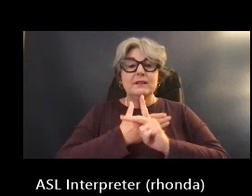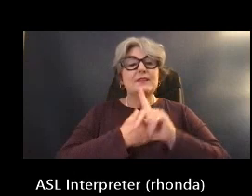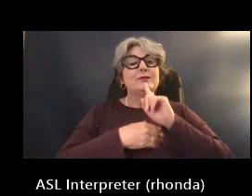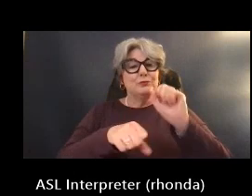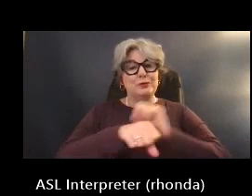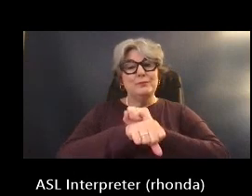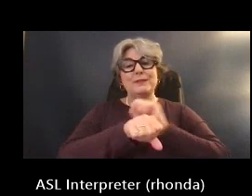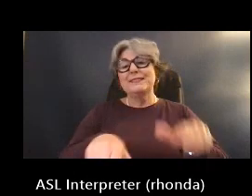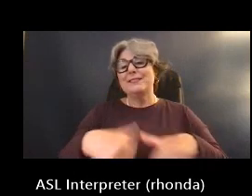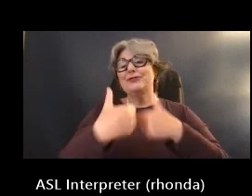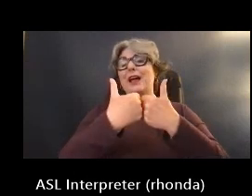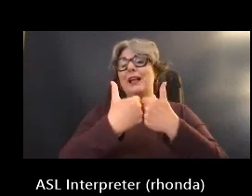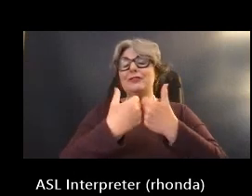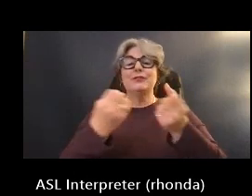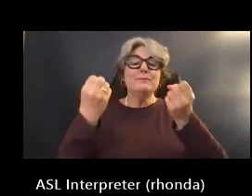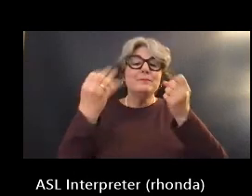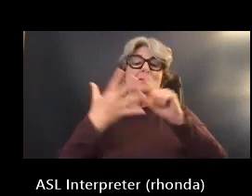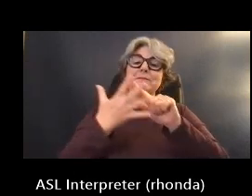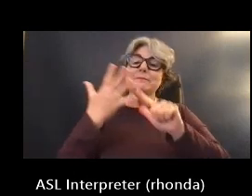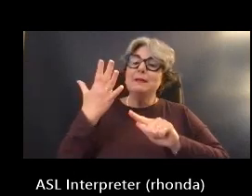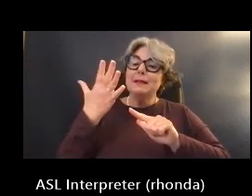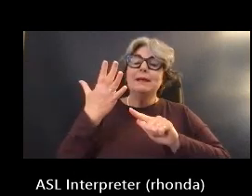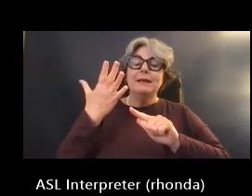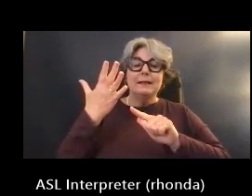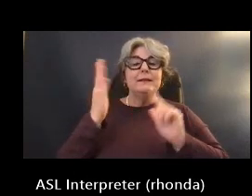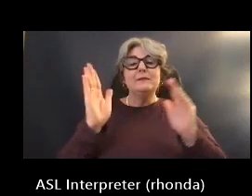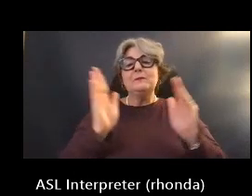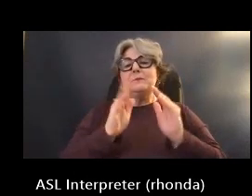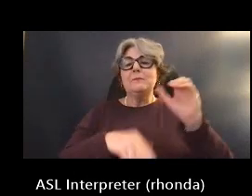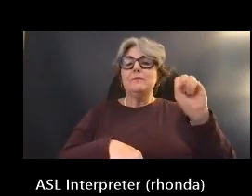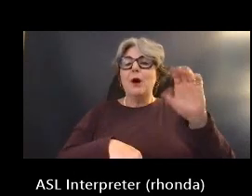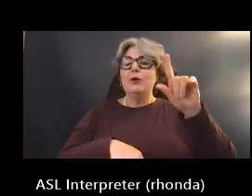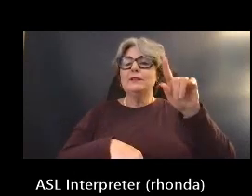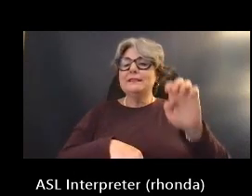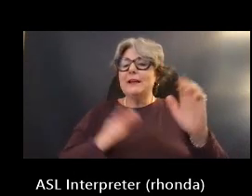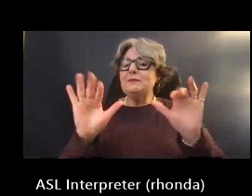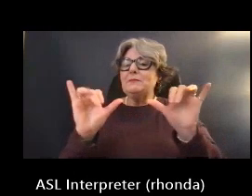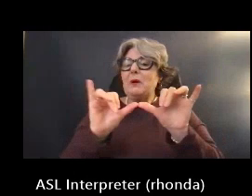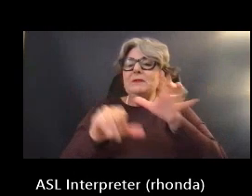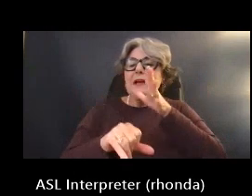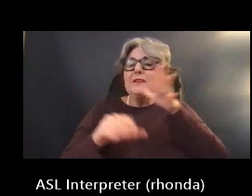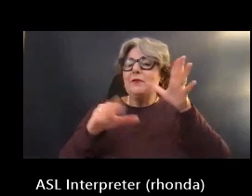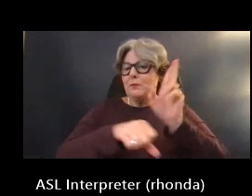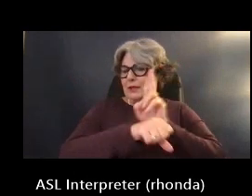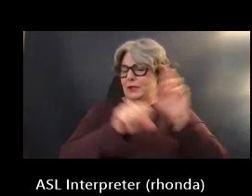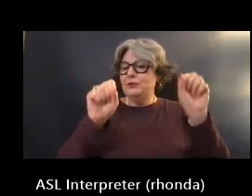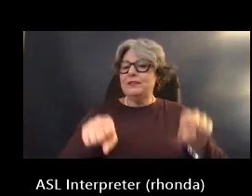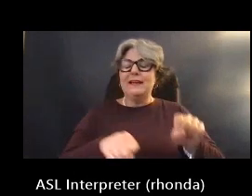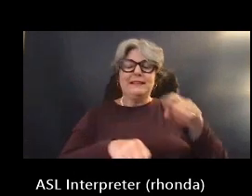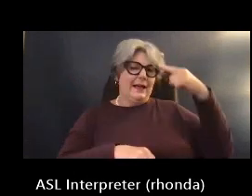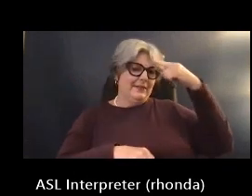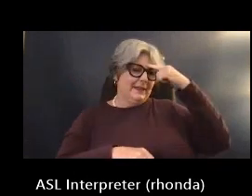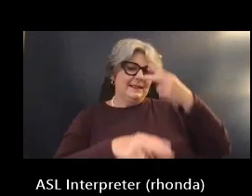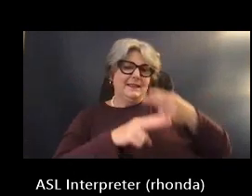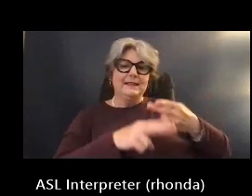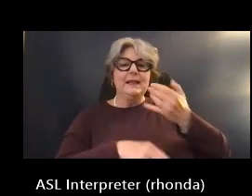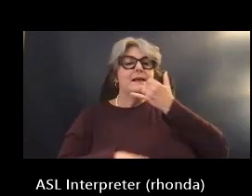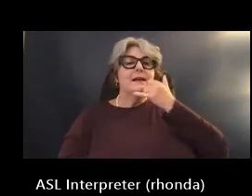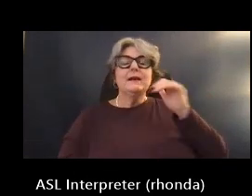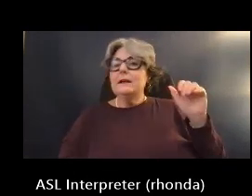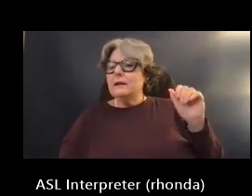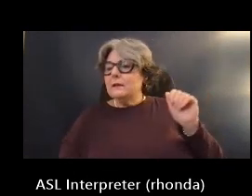challenging, but there are very many that are small scale farmers can implement. I'm going to get the name wrong. I think I saw